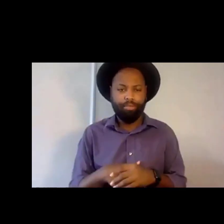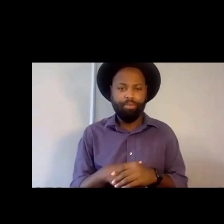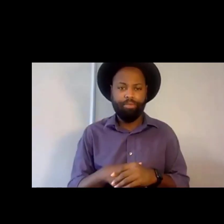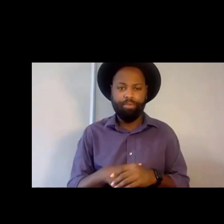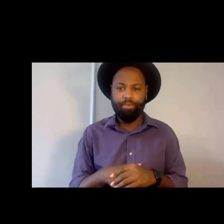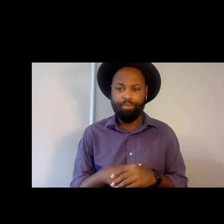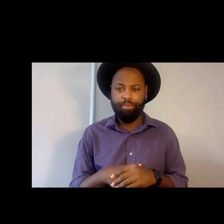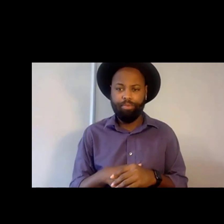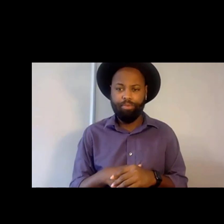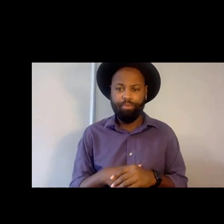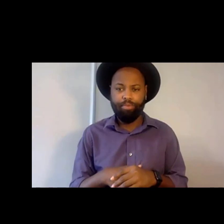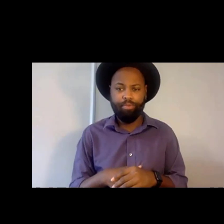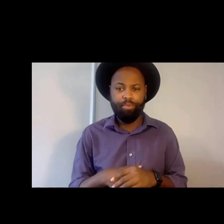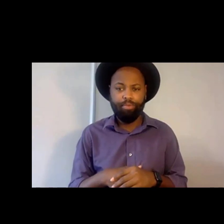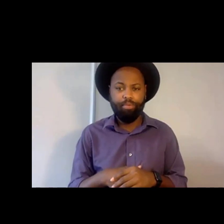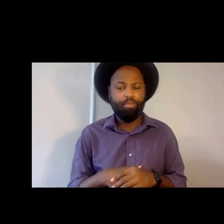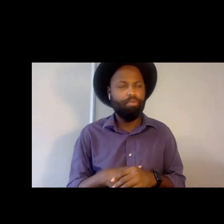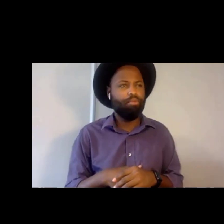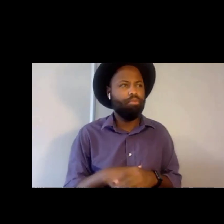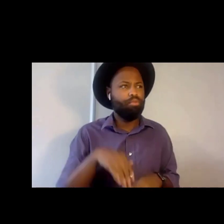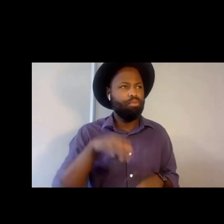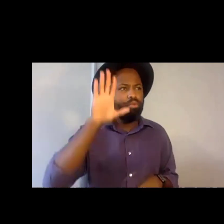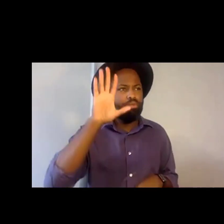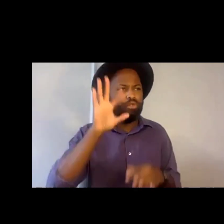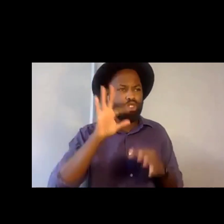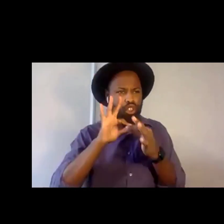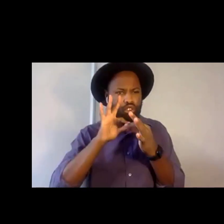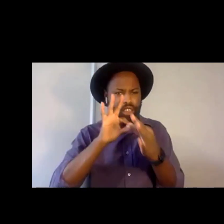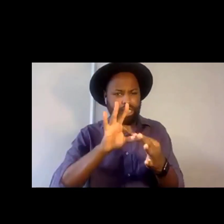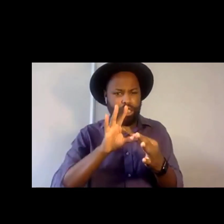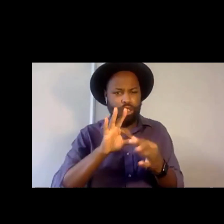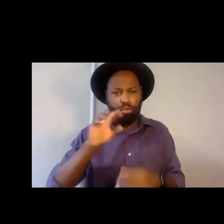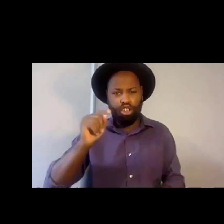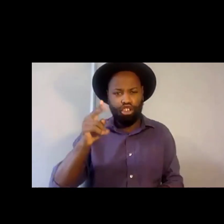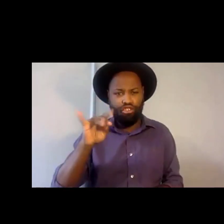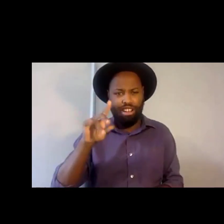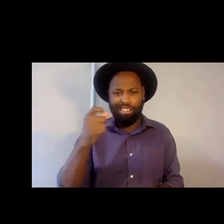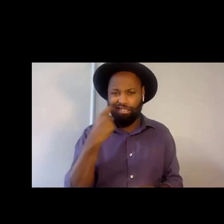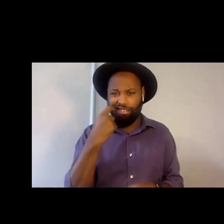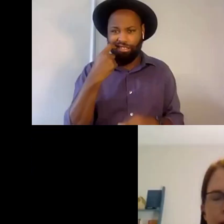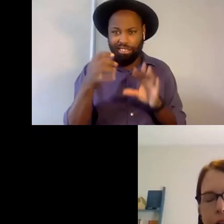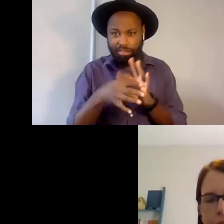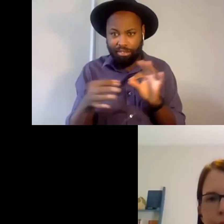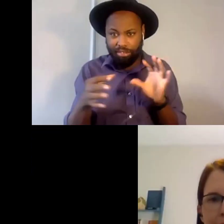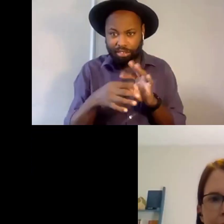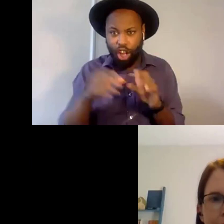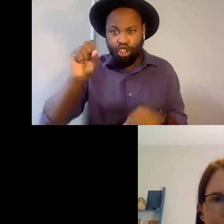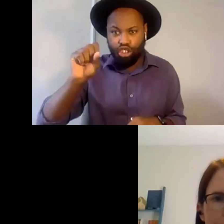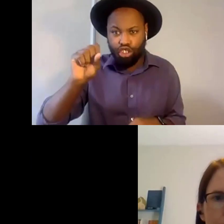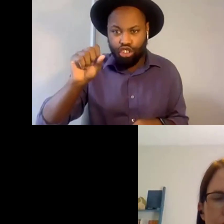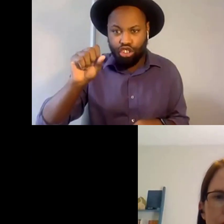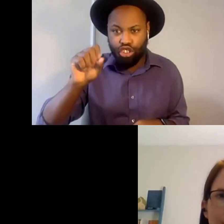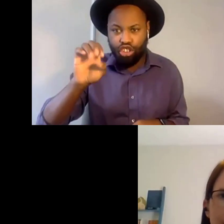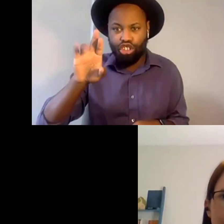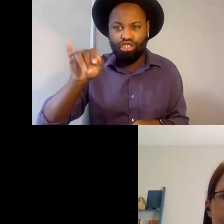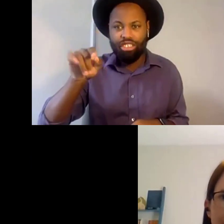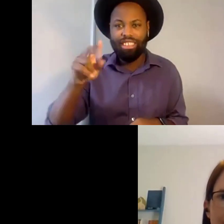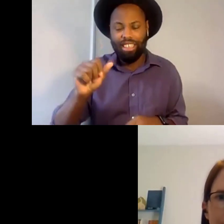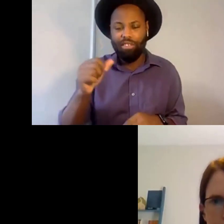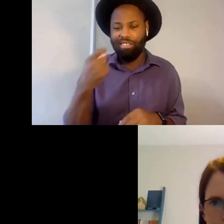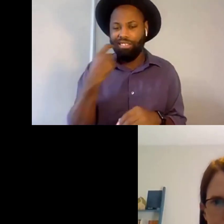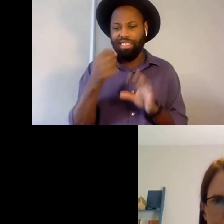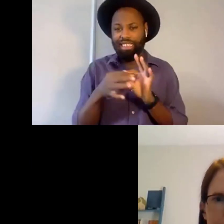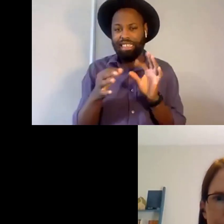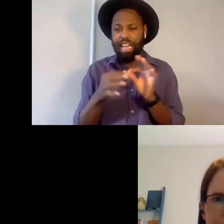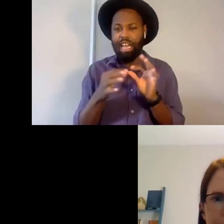To build on what Seretha was saying, I think, we really have to focus on making the culture welcoming.